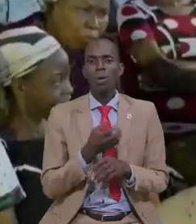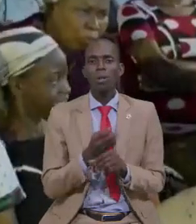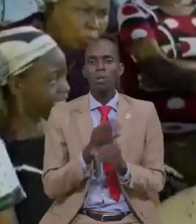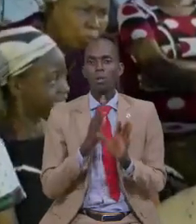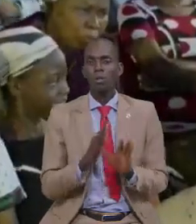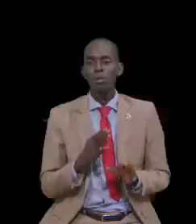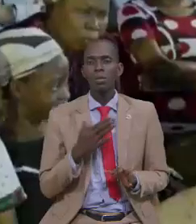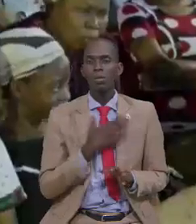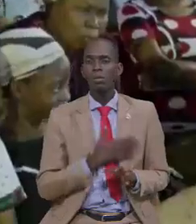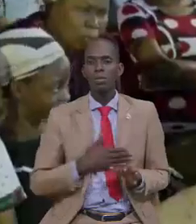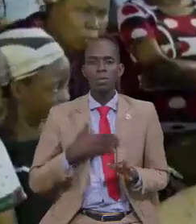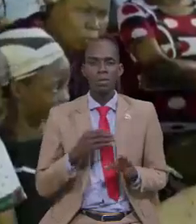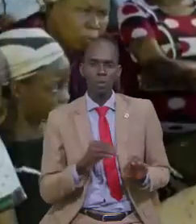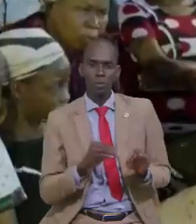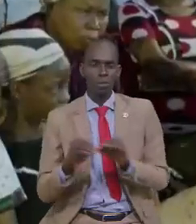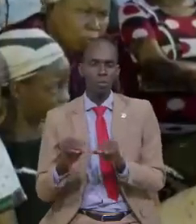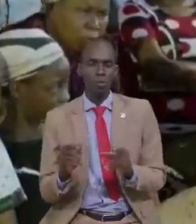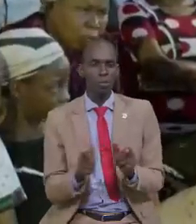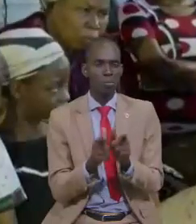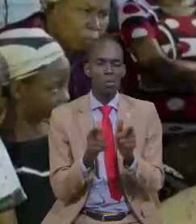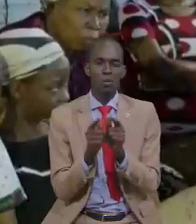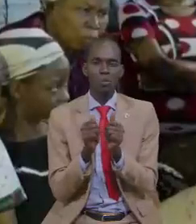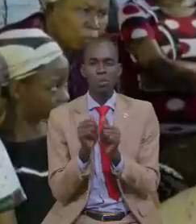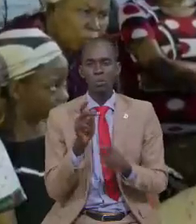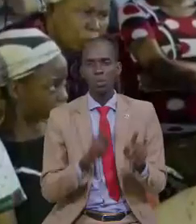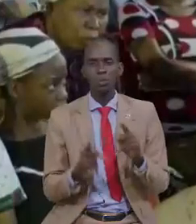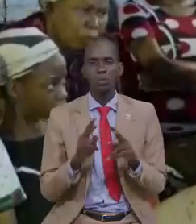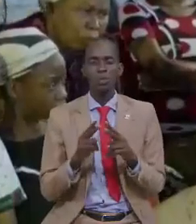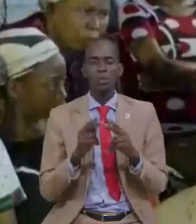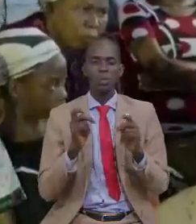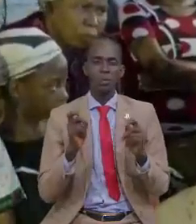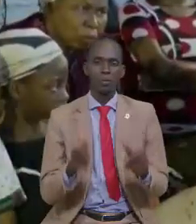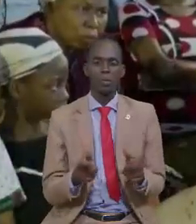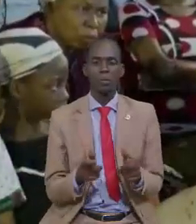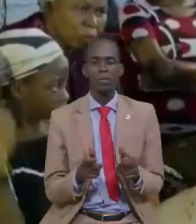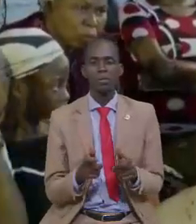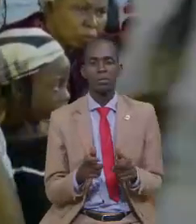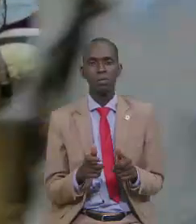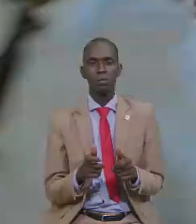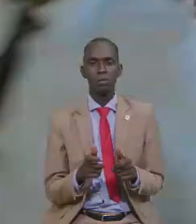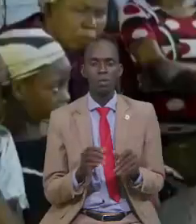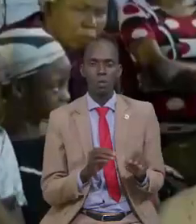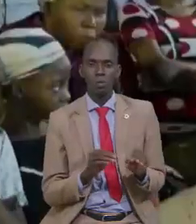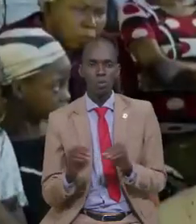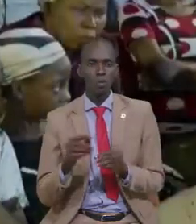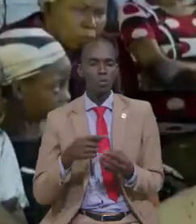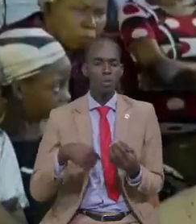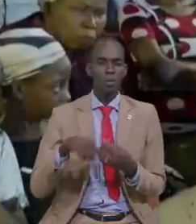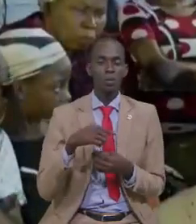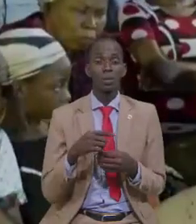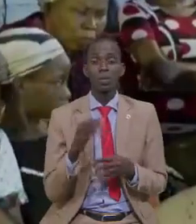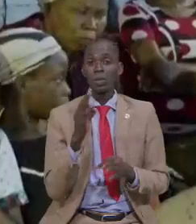you please rise up, help us, and go around. If you gave your life